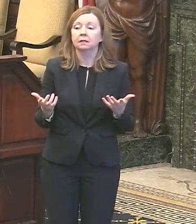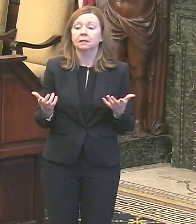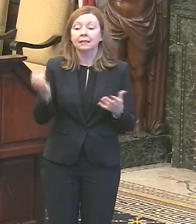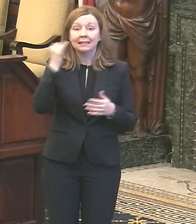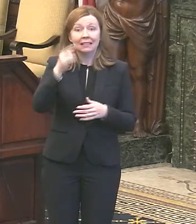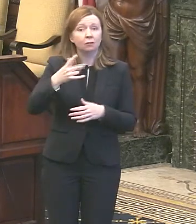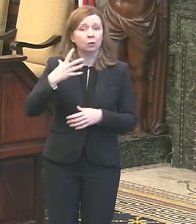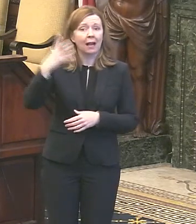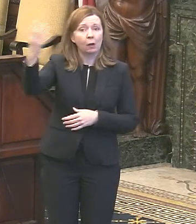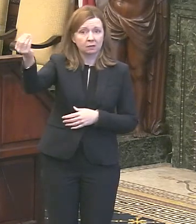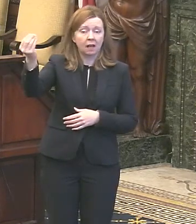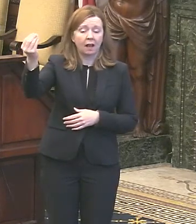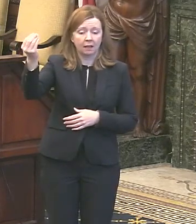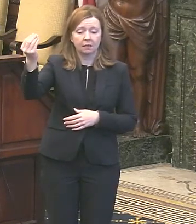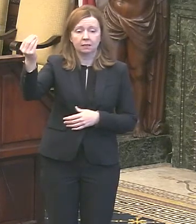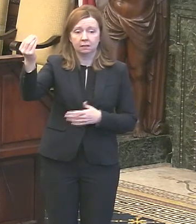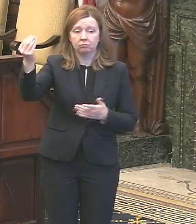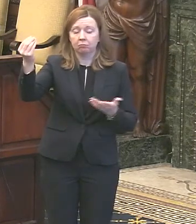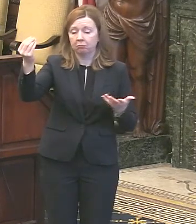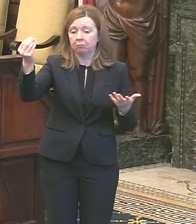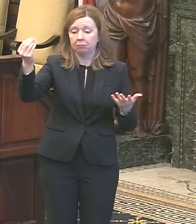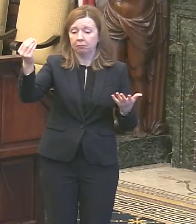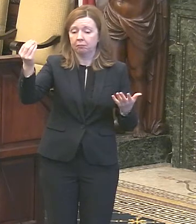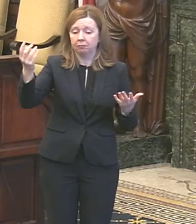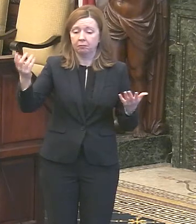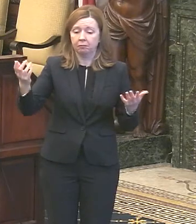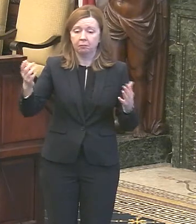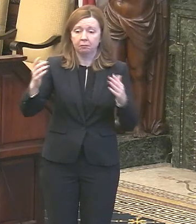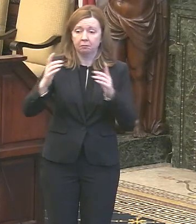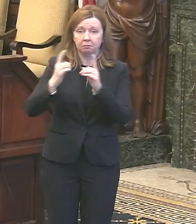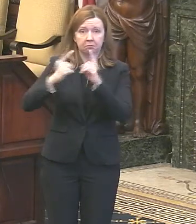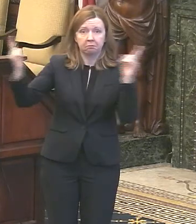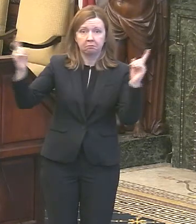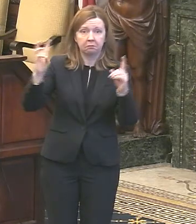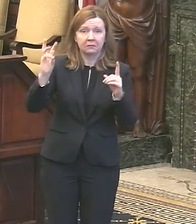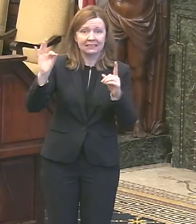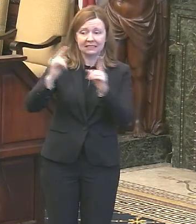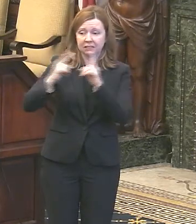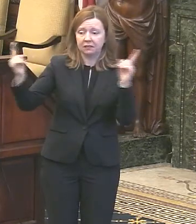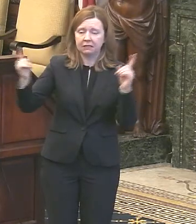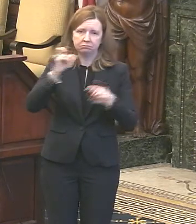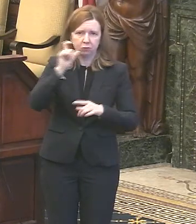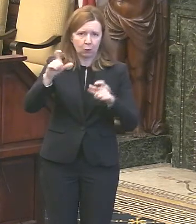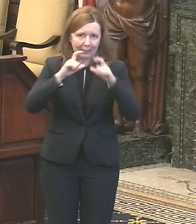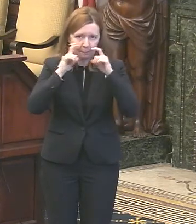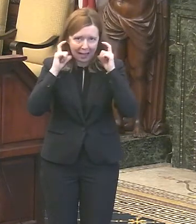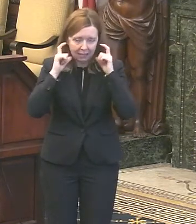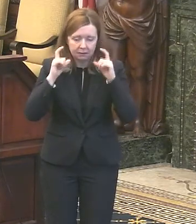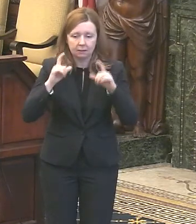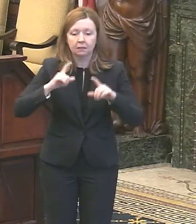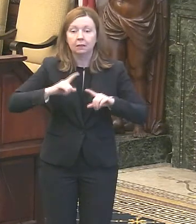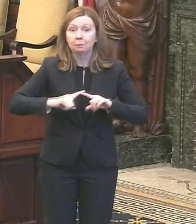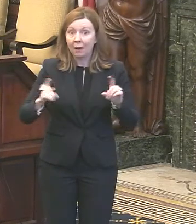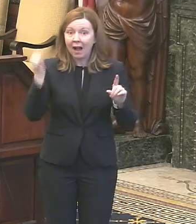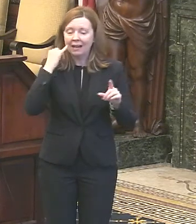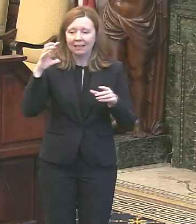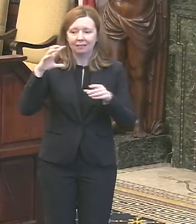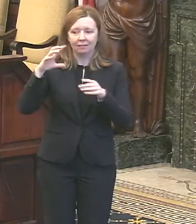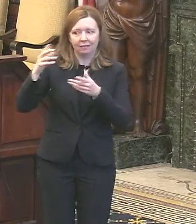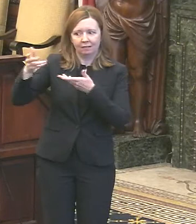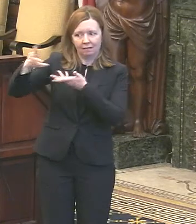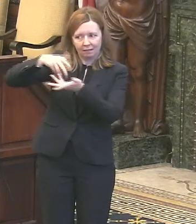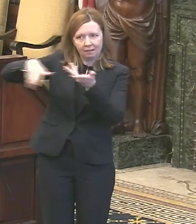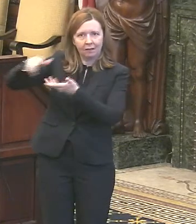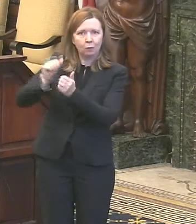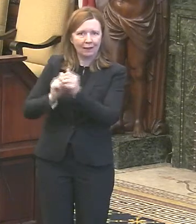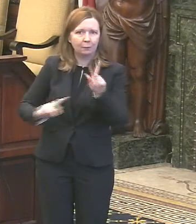if you're outdoors and you're more than 6 feet away from others, you don't need to wear a mask. But if you're within 6 feet of other people, you need to wear a